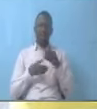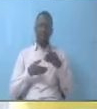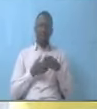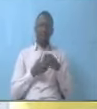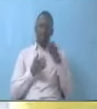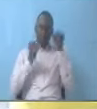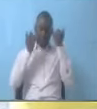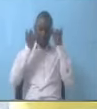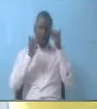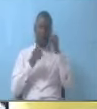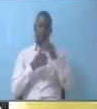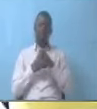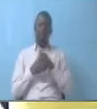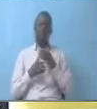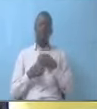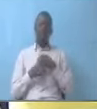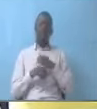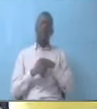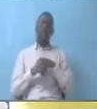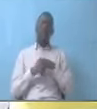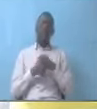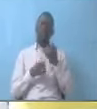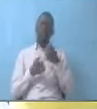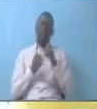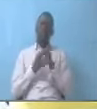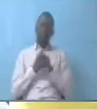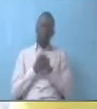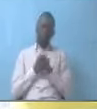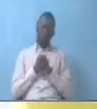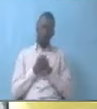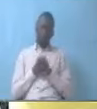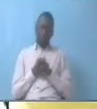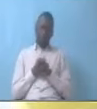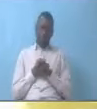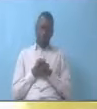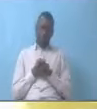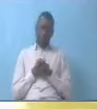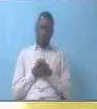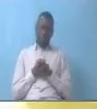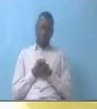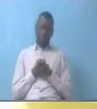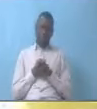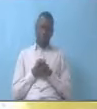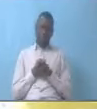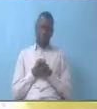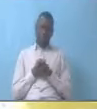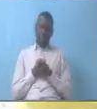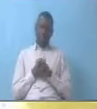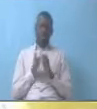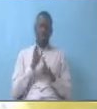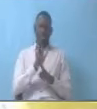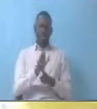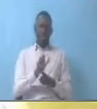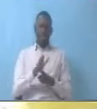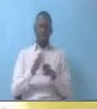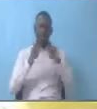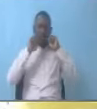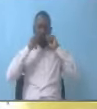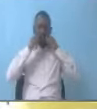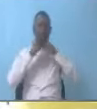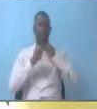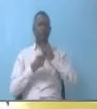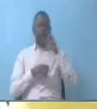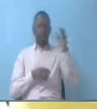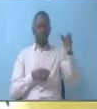The philosophy of existentialism. Yes. And he brought the case of a French soldier who was supposed to go to